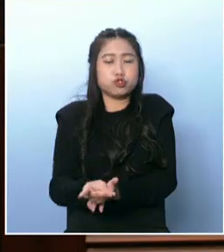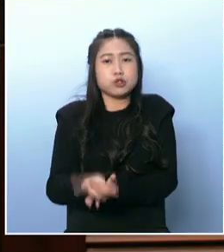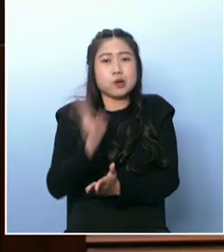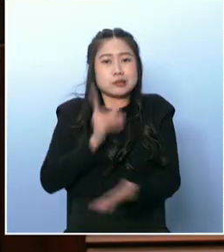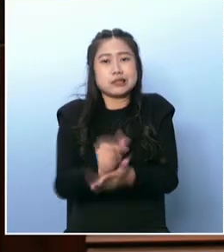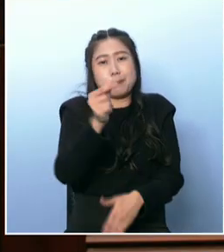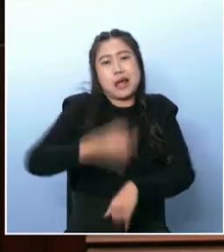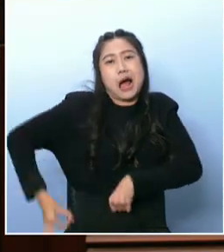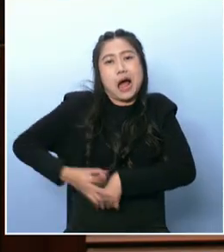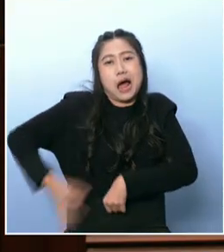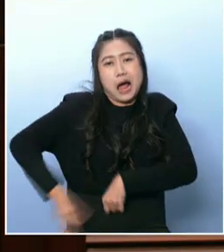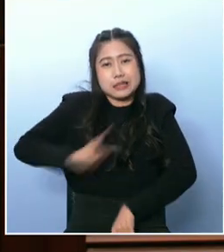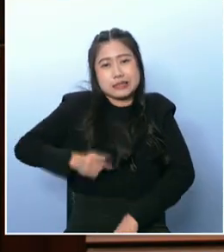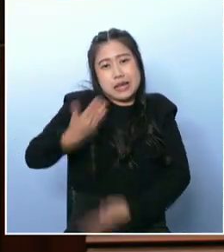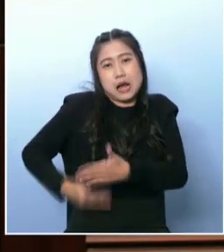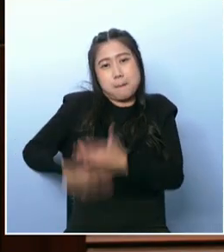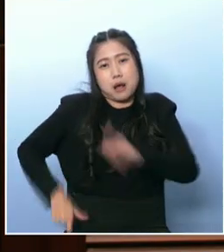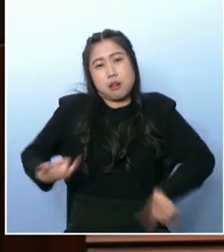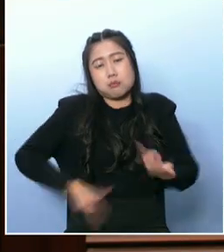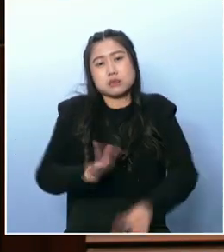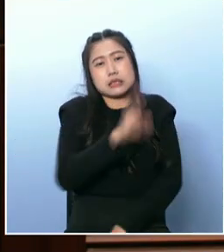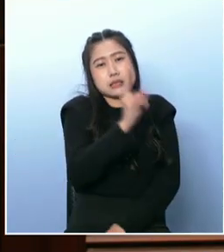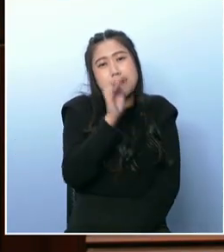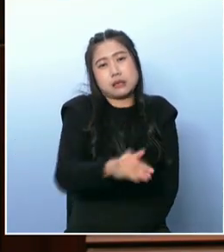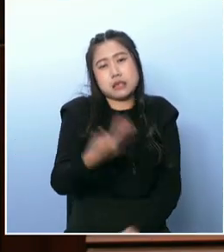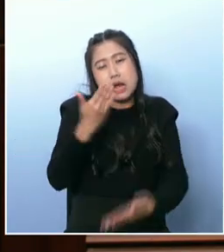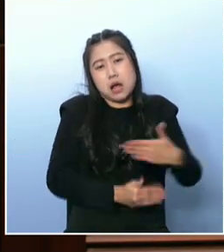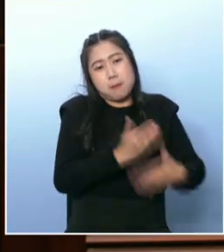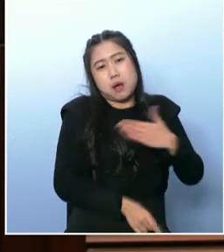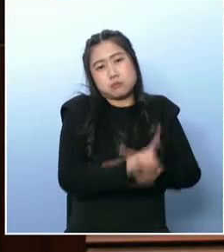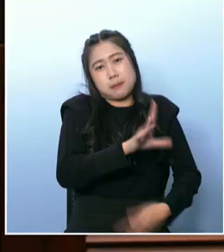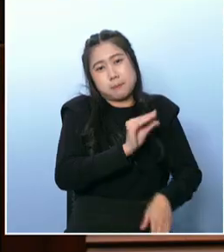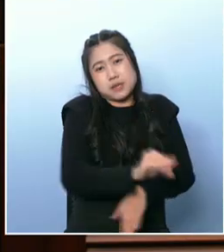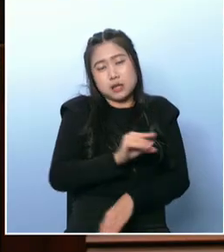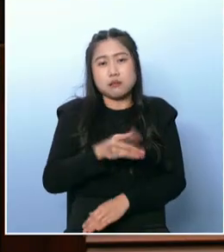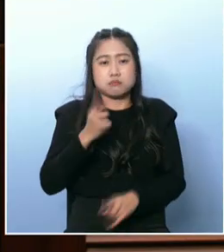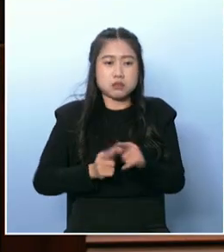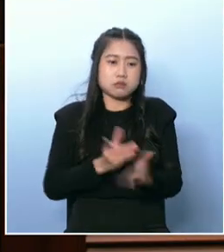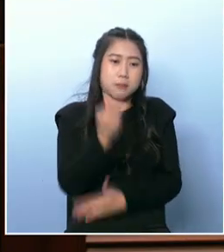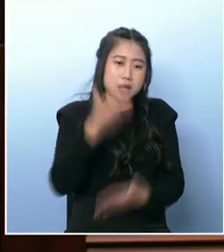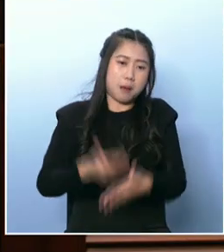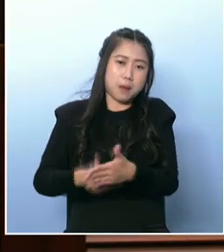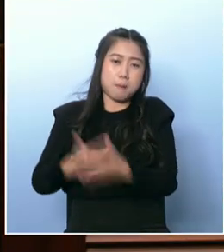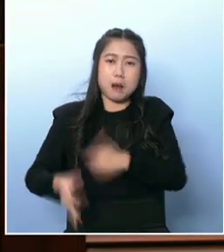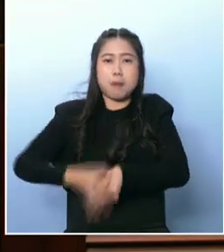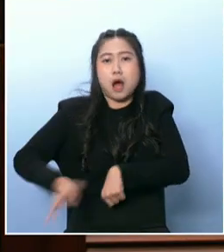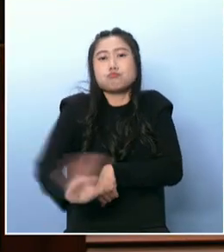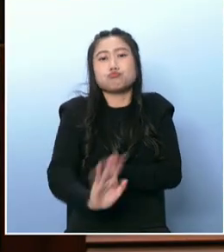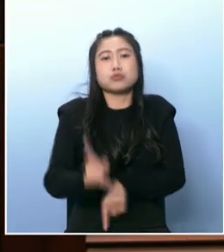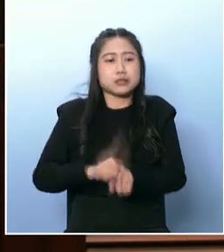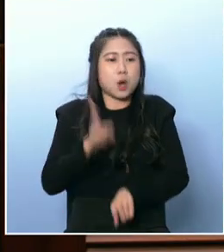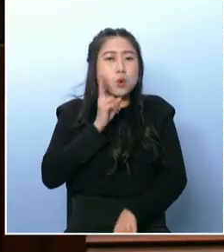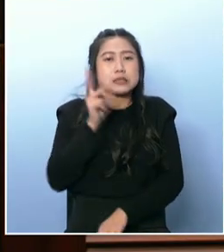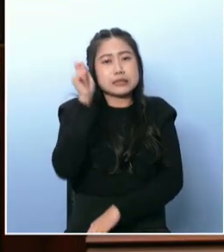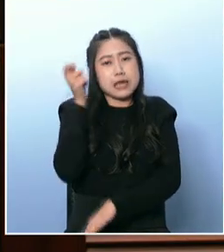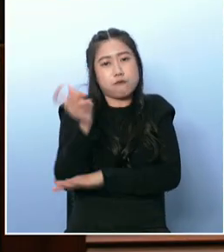suitable premises, please give us the money for use by the welfare sector. You want to cut our budget